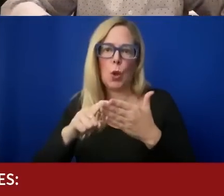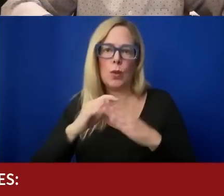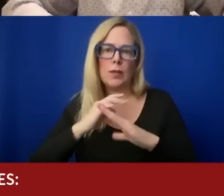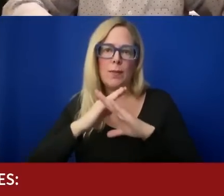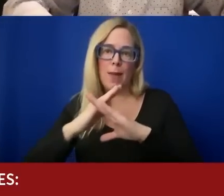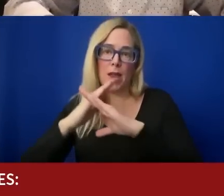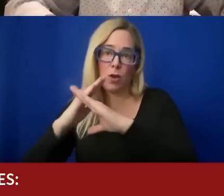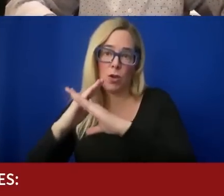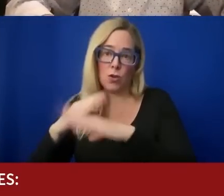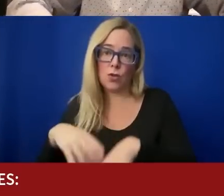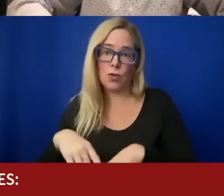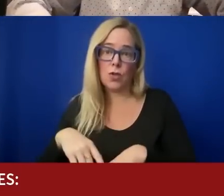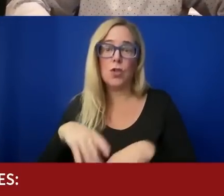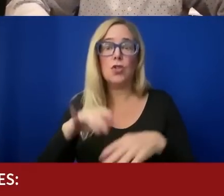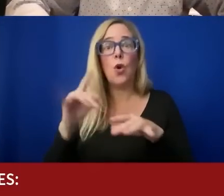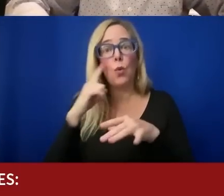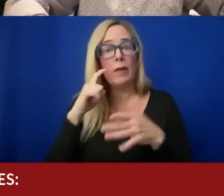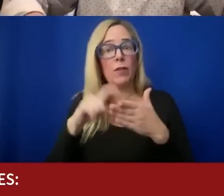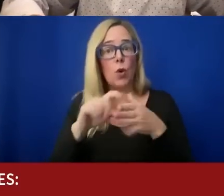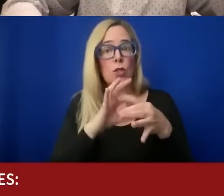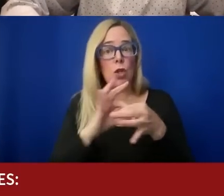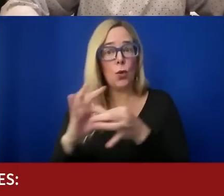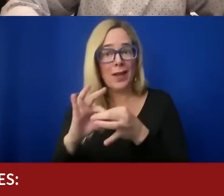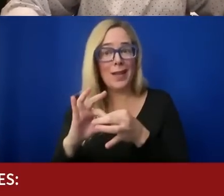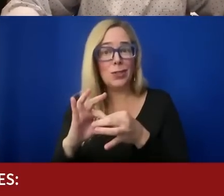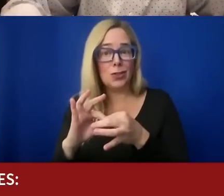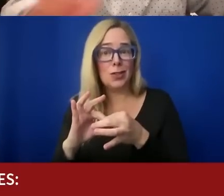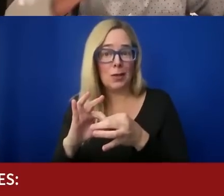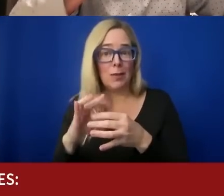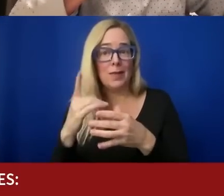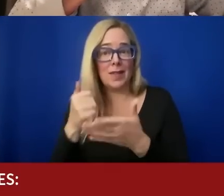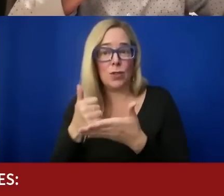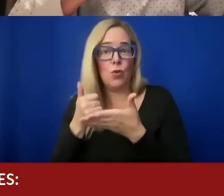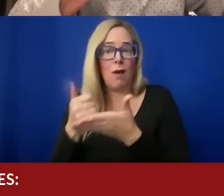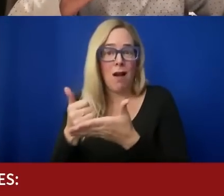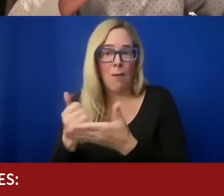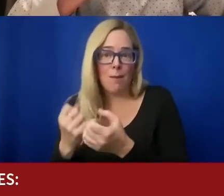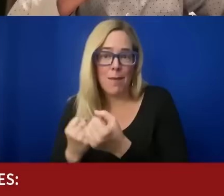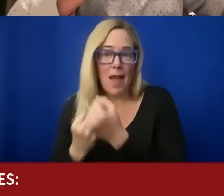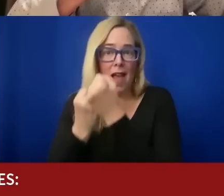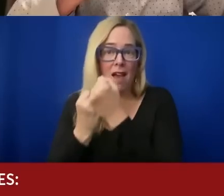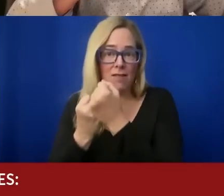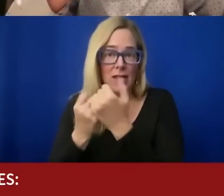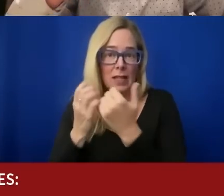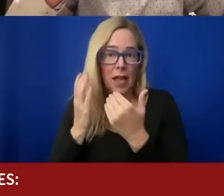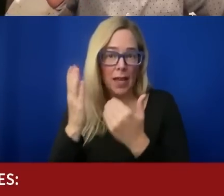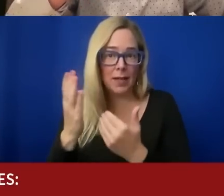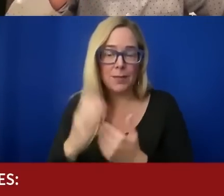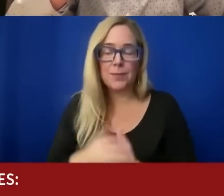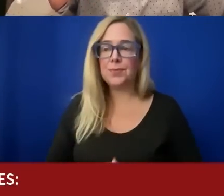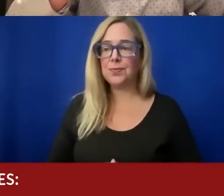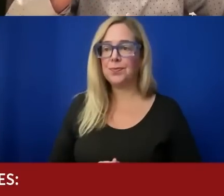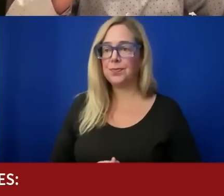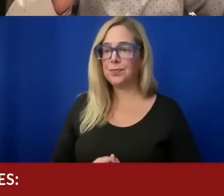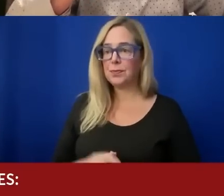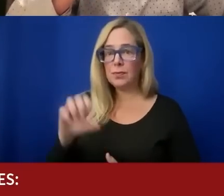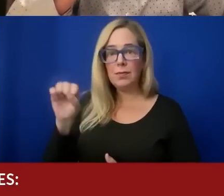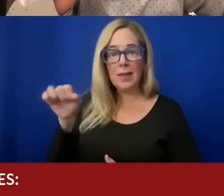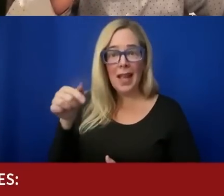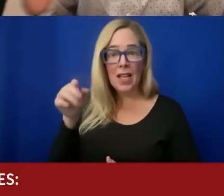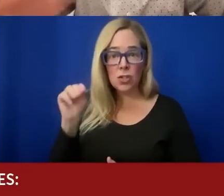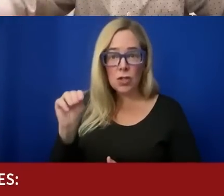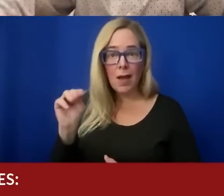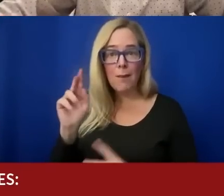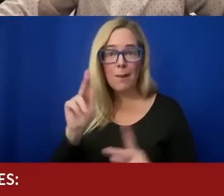be a relationship and a similarity that we can really leverage in our advocacy. However, SGM folk also had worse mental health outcomes,